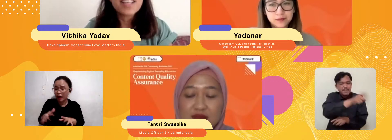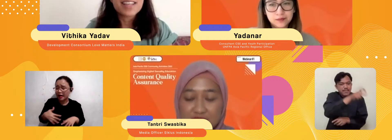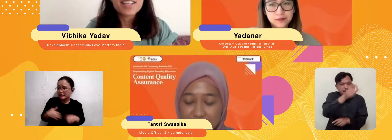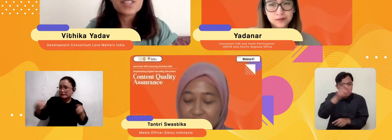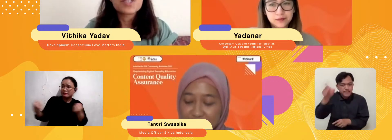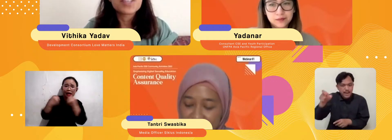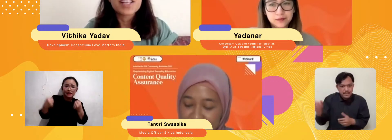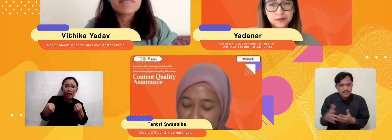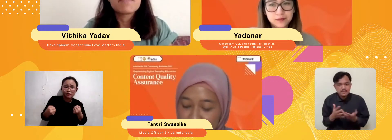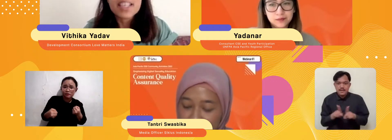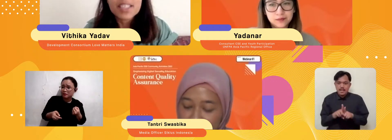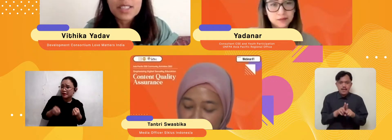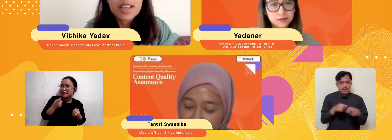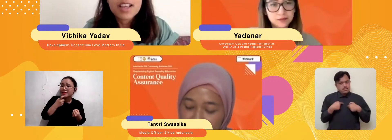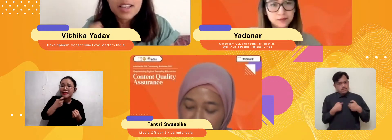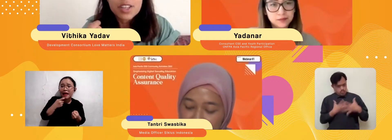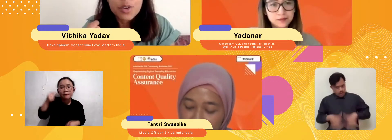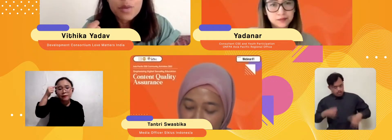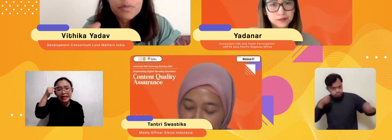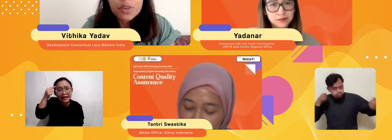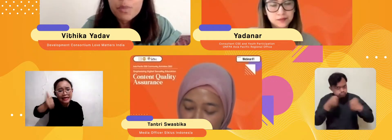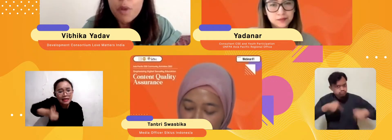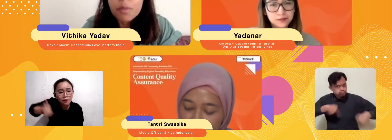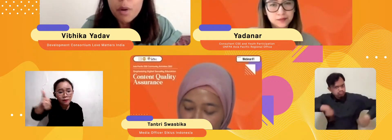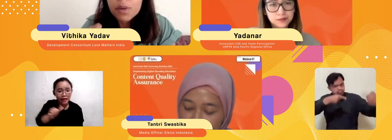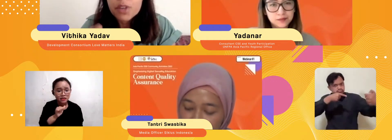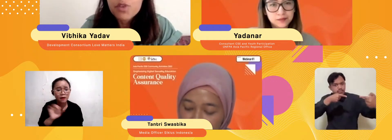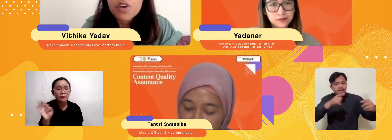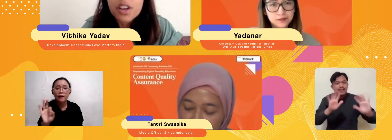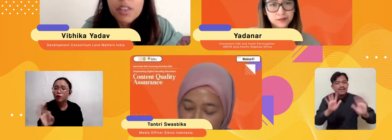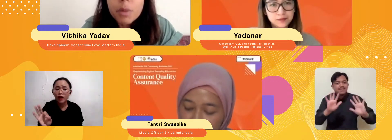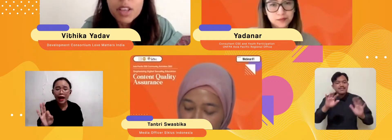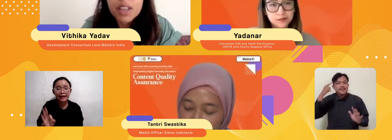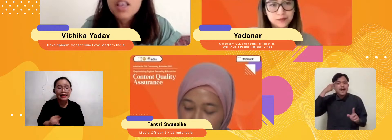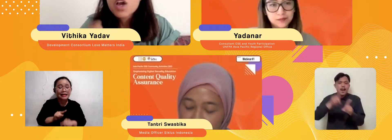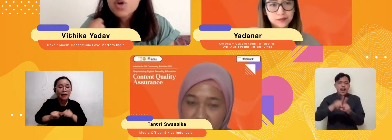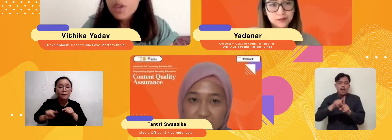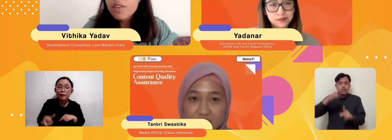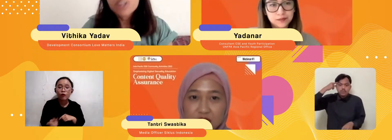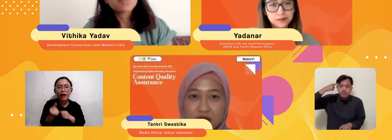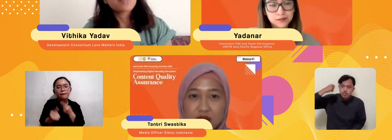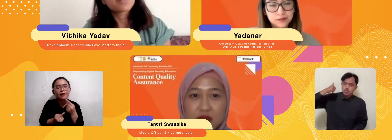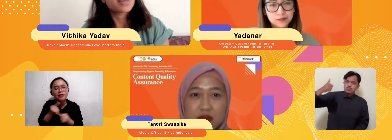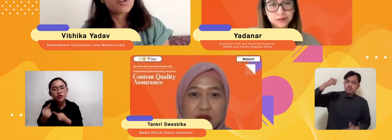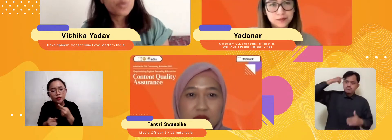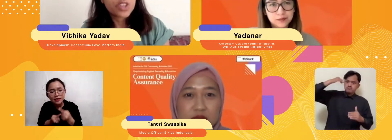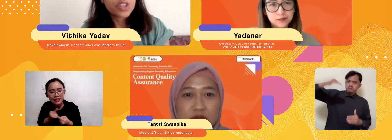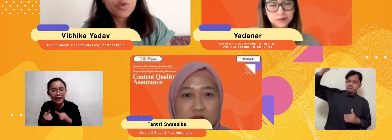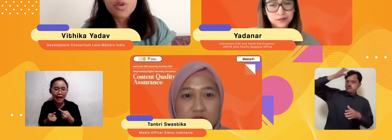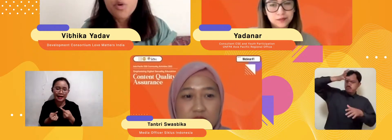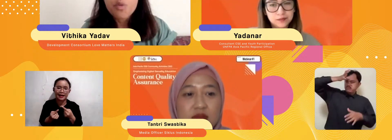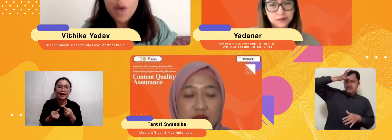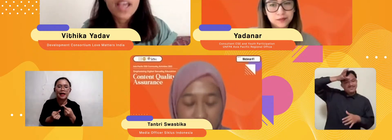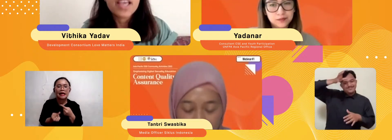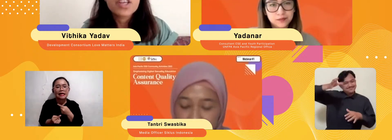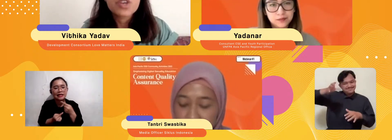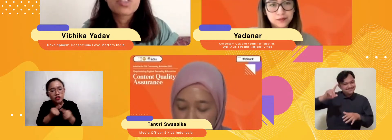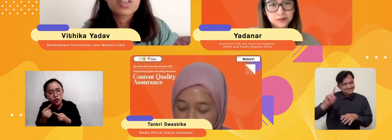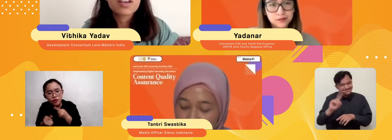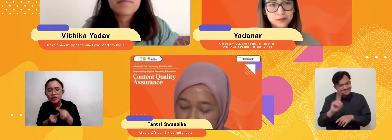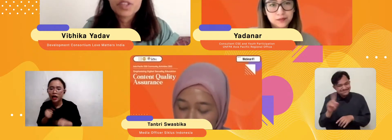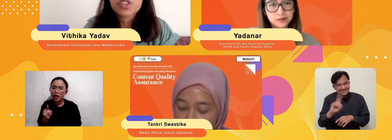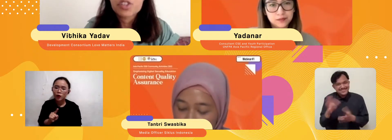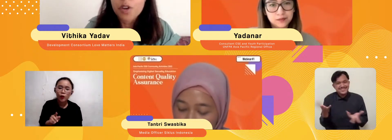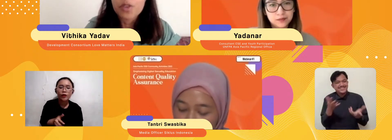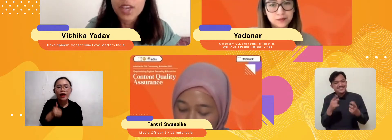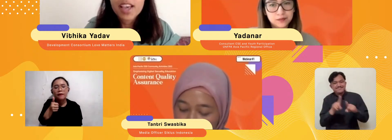the idea is to tell them, yes, you probably do not agree with us. We're ready to have a dialogue with you on why you